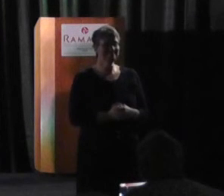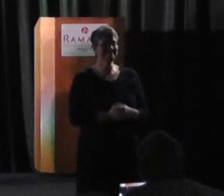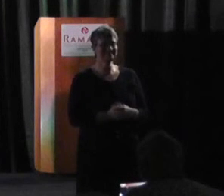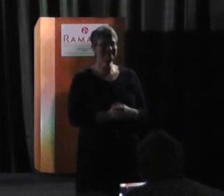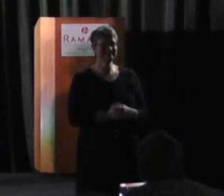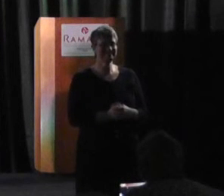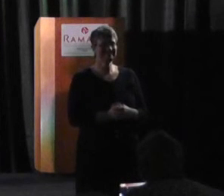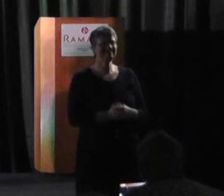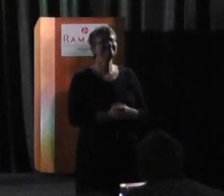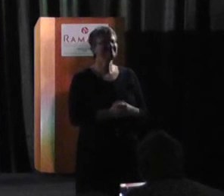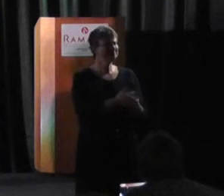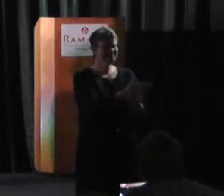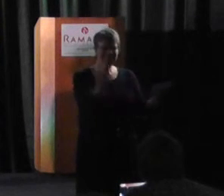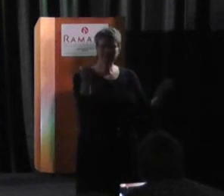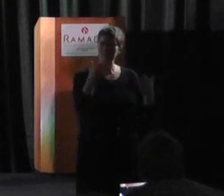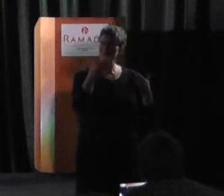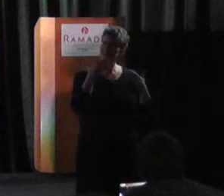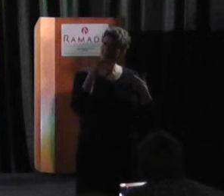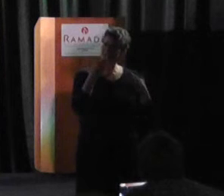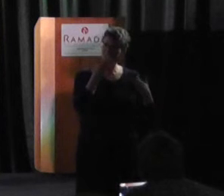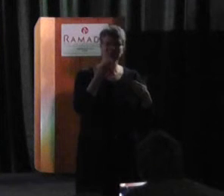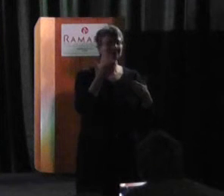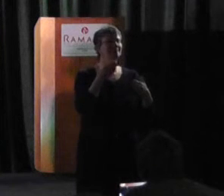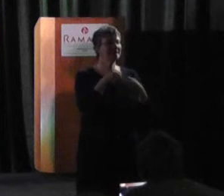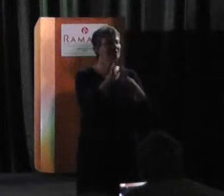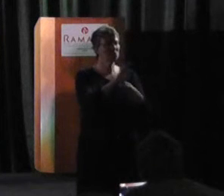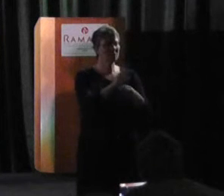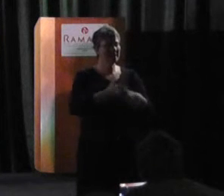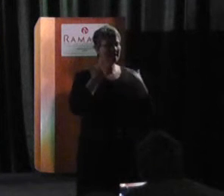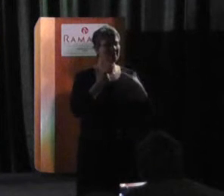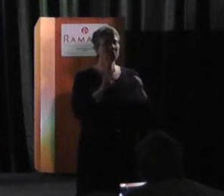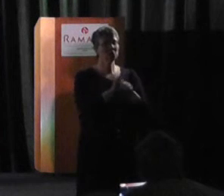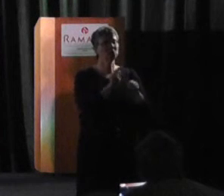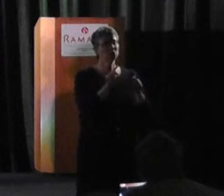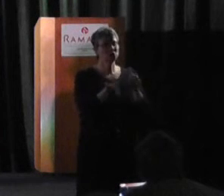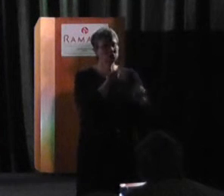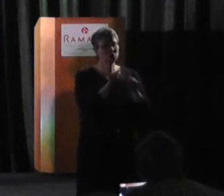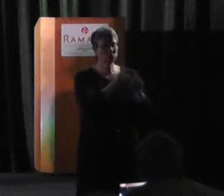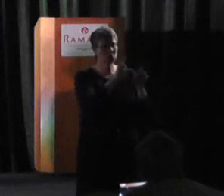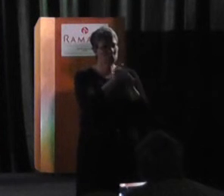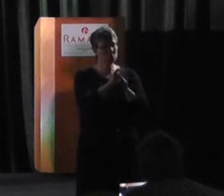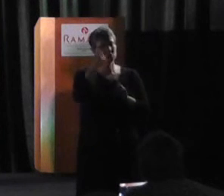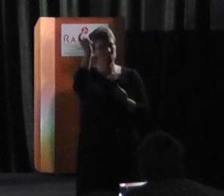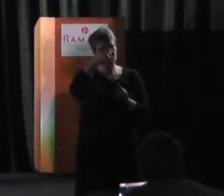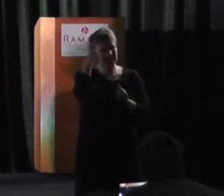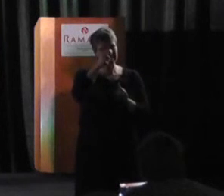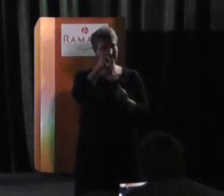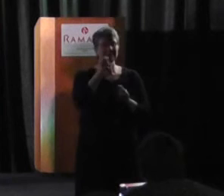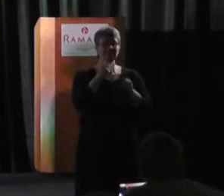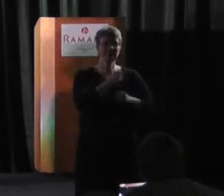be grateful in your lives. Use your words wisely. They are powerful tools. And